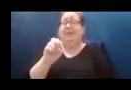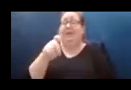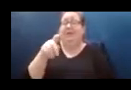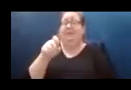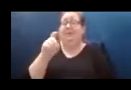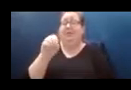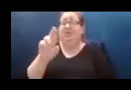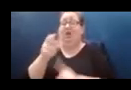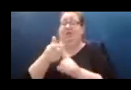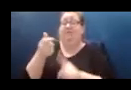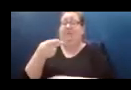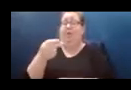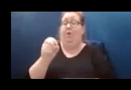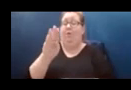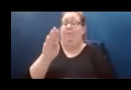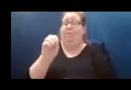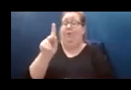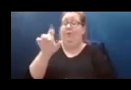Hoboken.